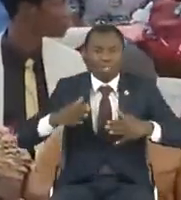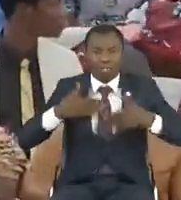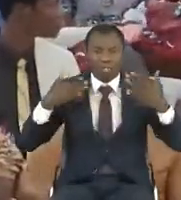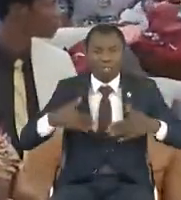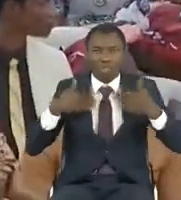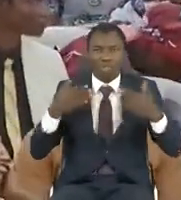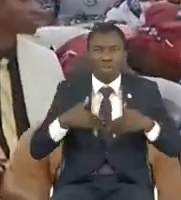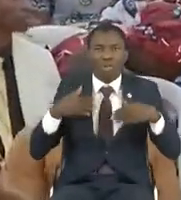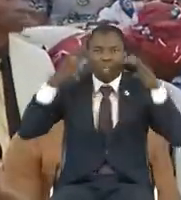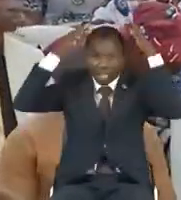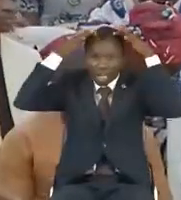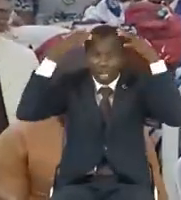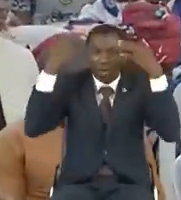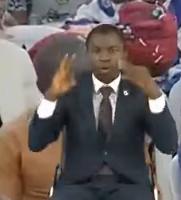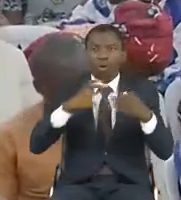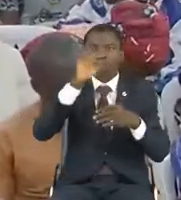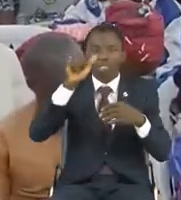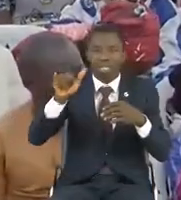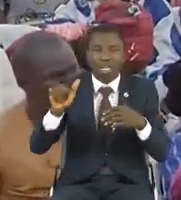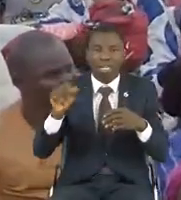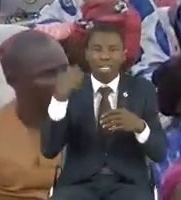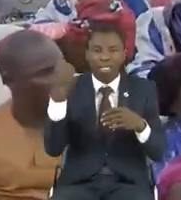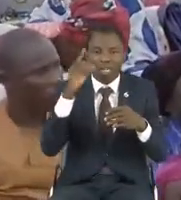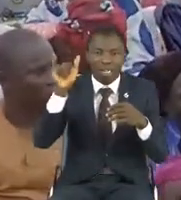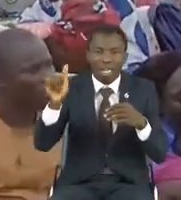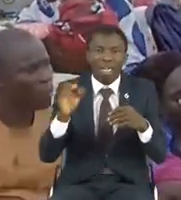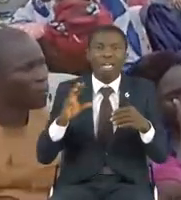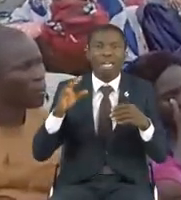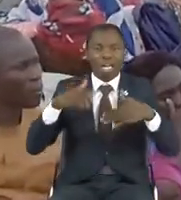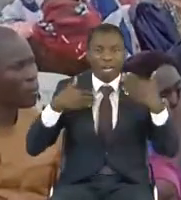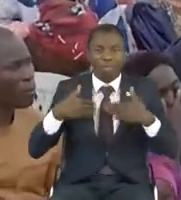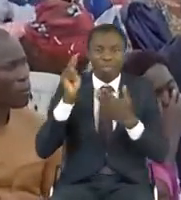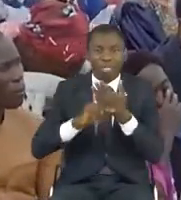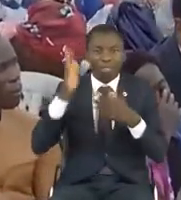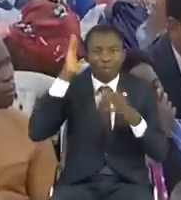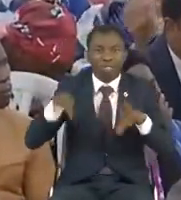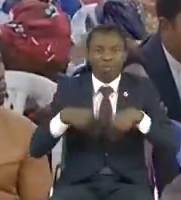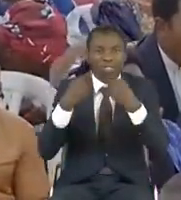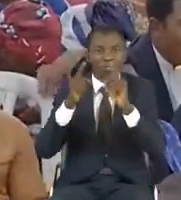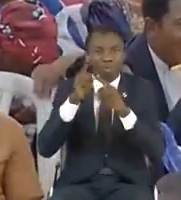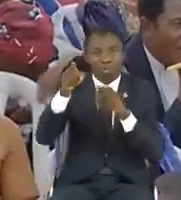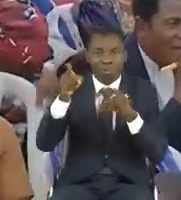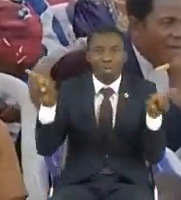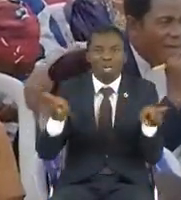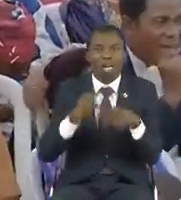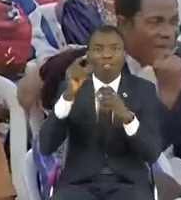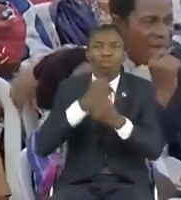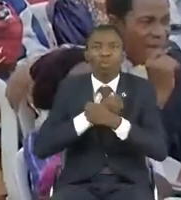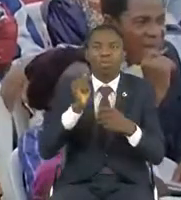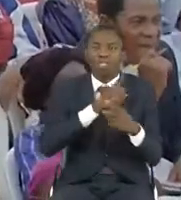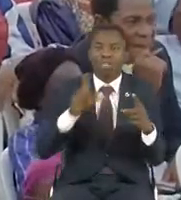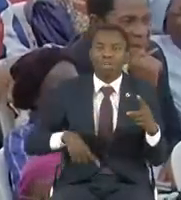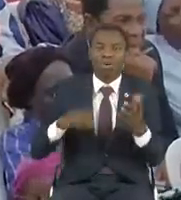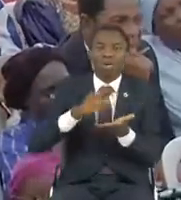of eternal happiness. Amen. Will be given to you as you love the Lord above